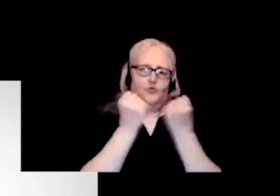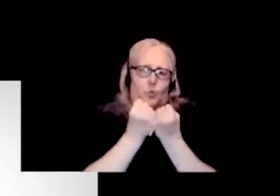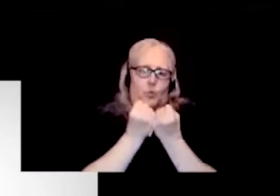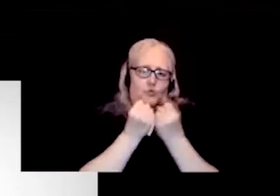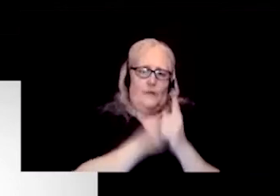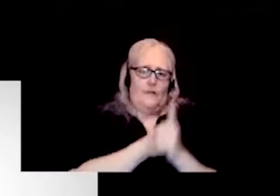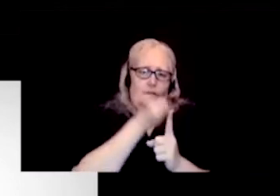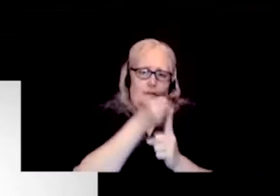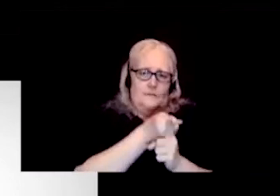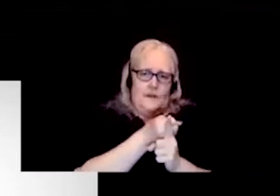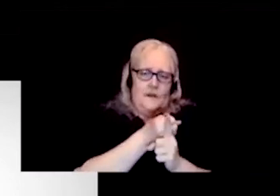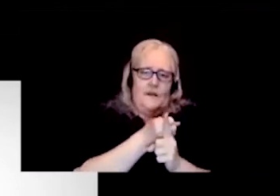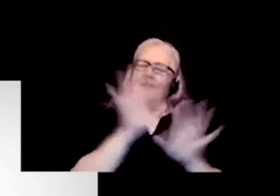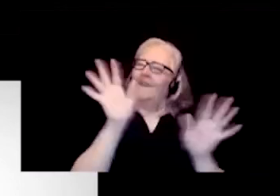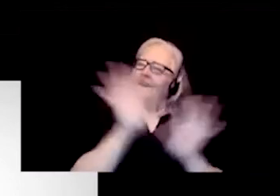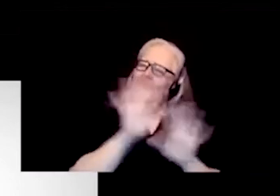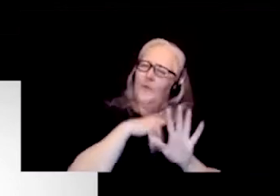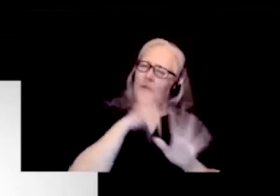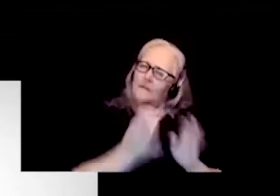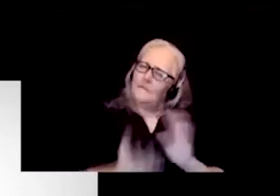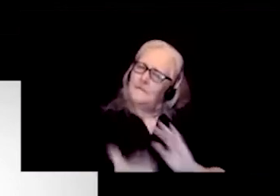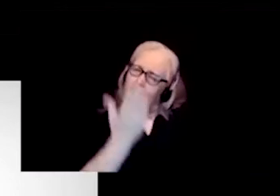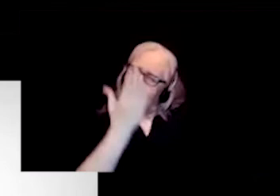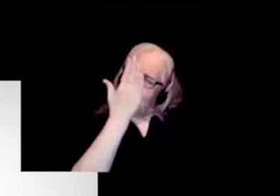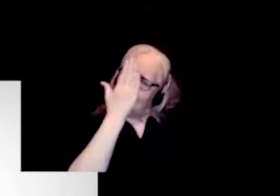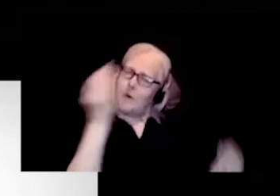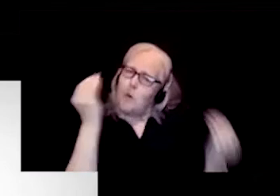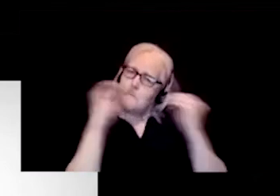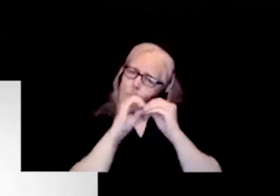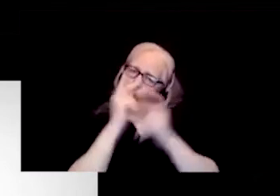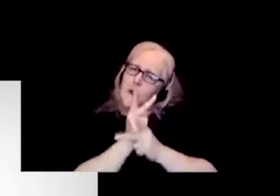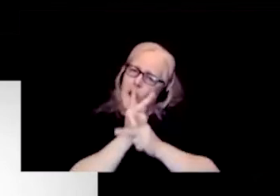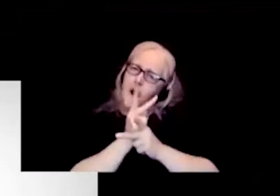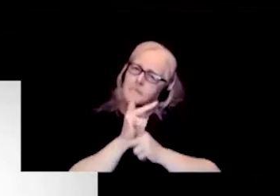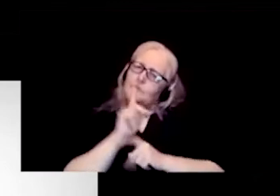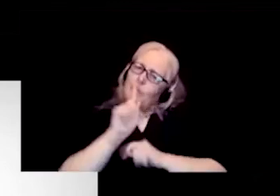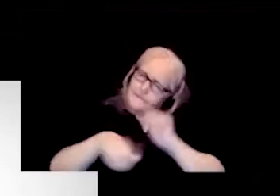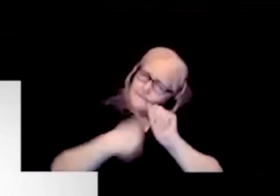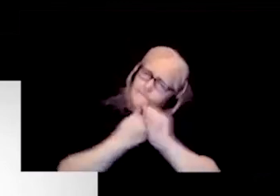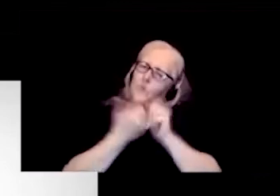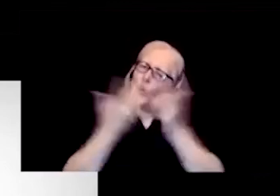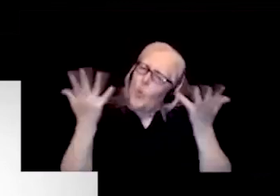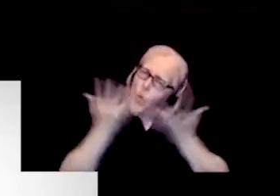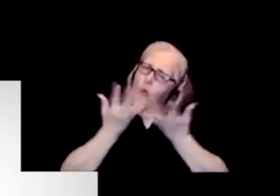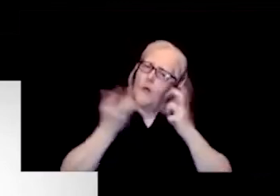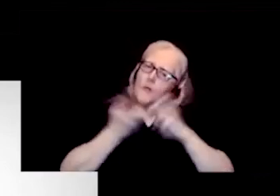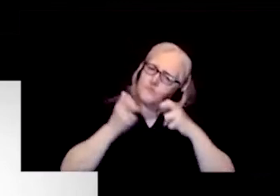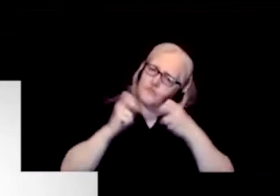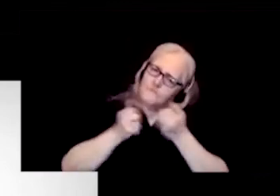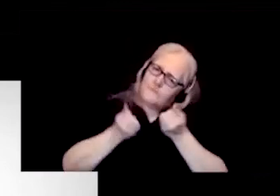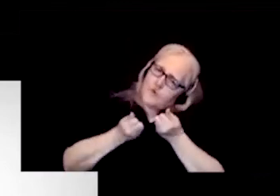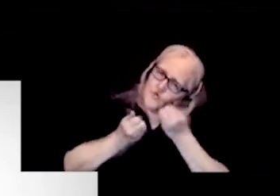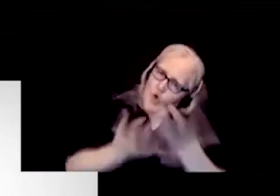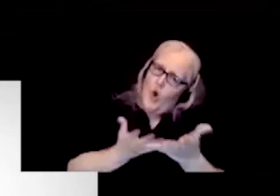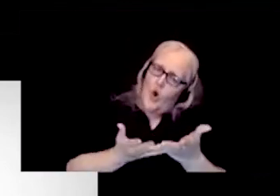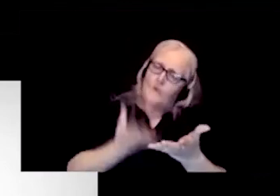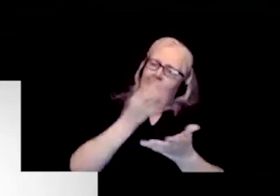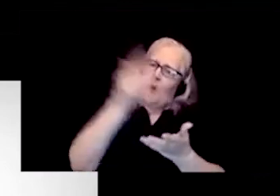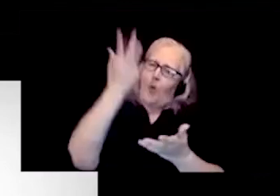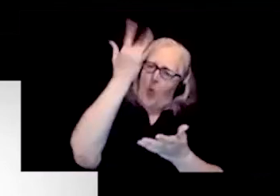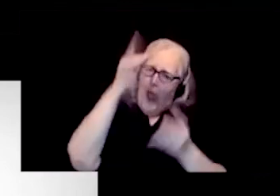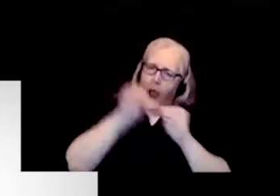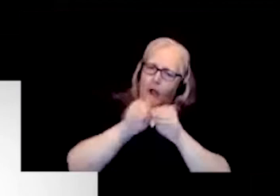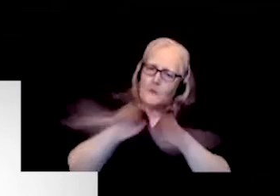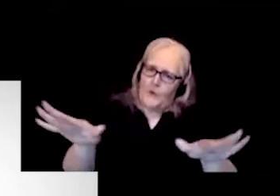even further to see the depths of the problem and understand its root causes and distribution. As a